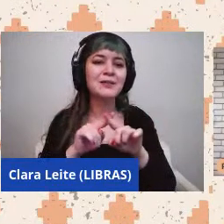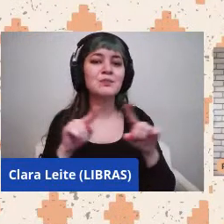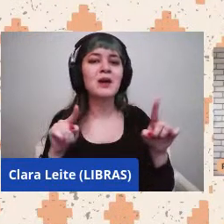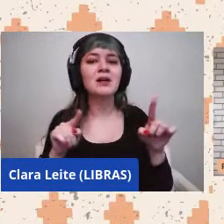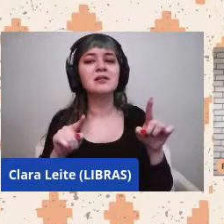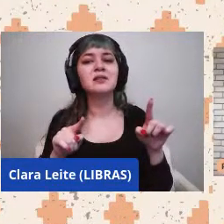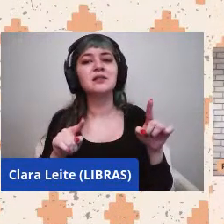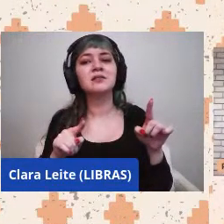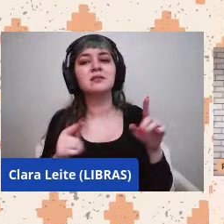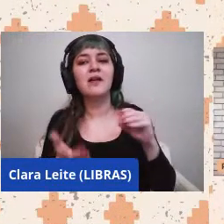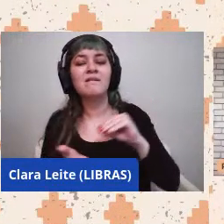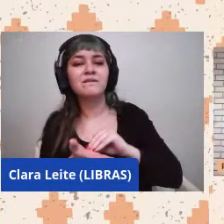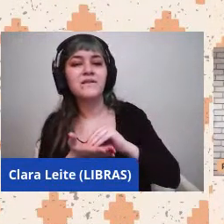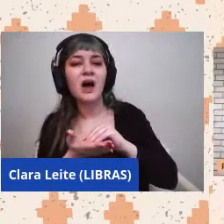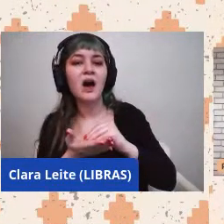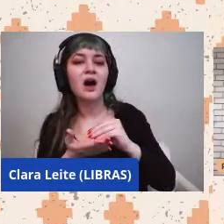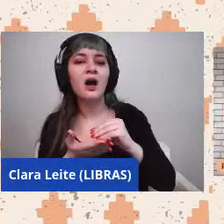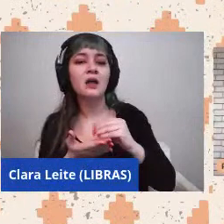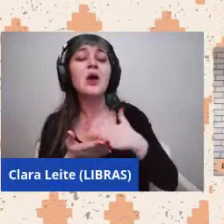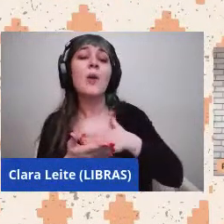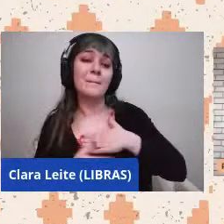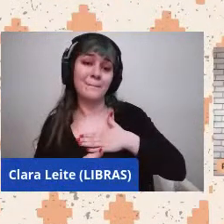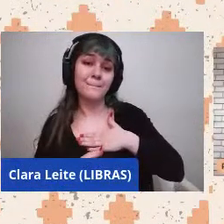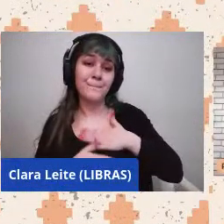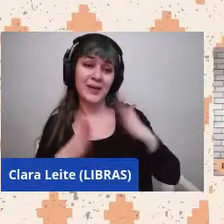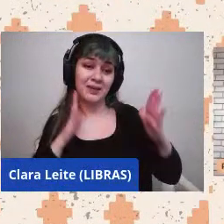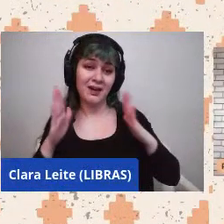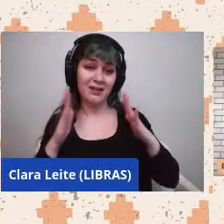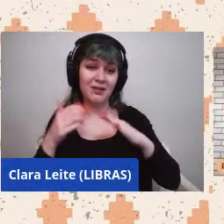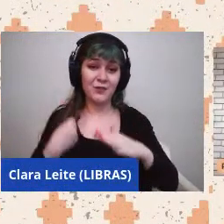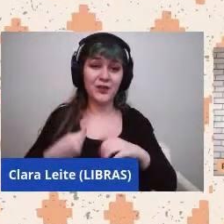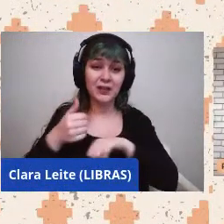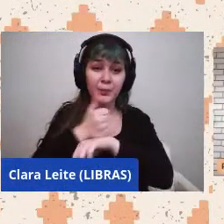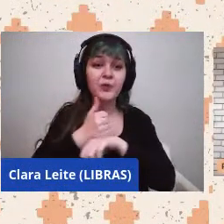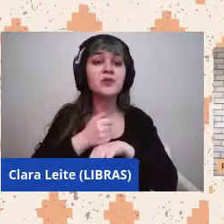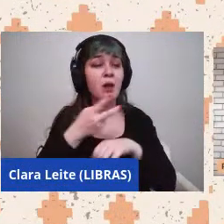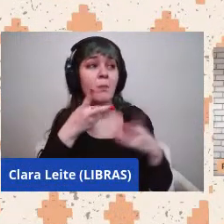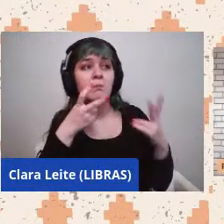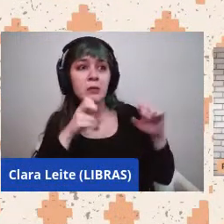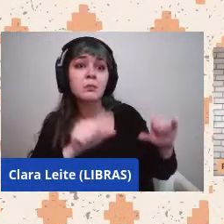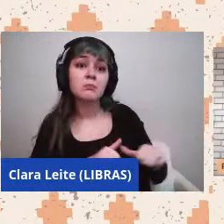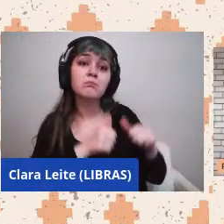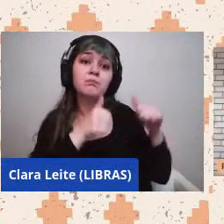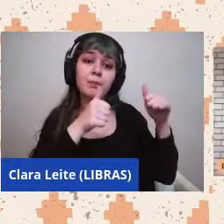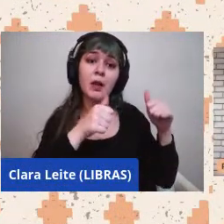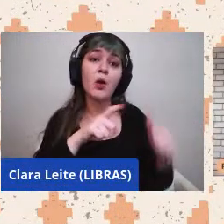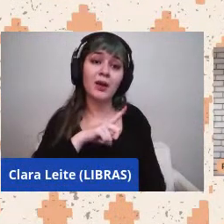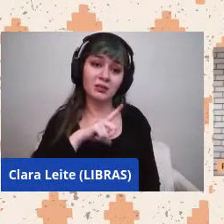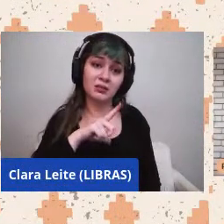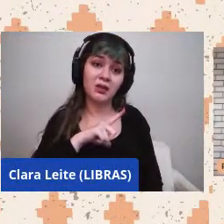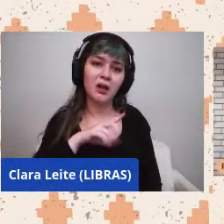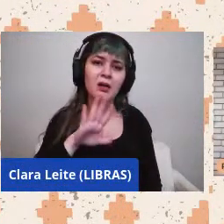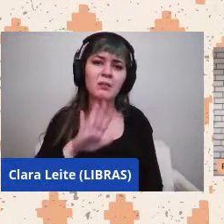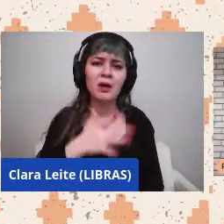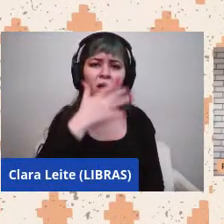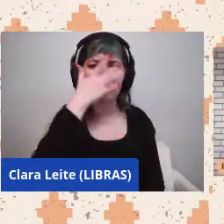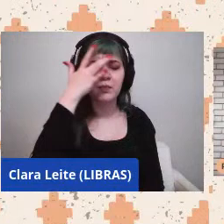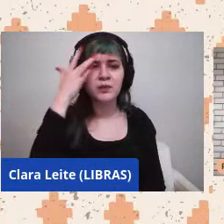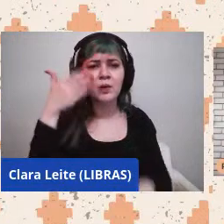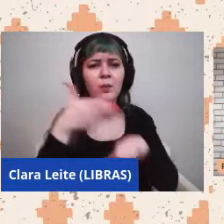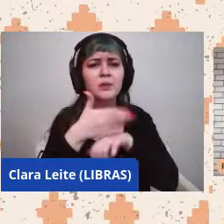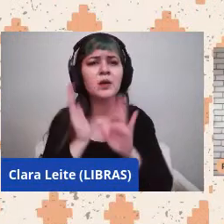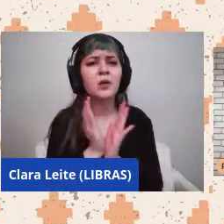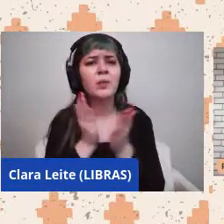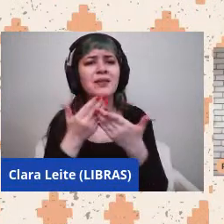my career, this has improved a lot in England. It used to be the case that people who sat on university ethics committees were often